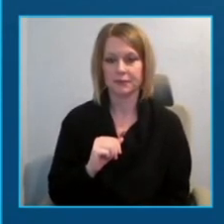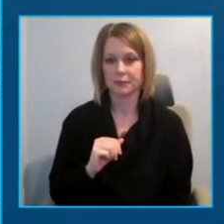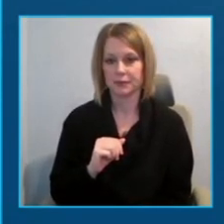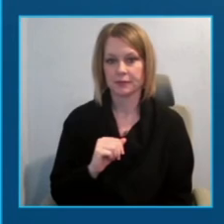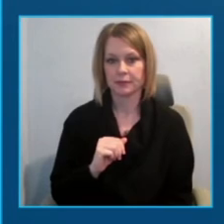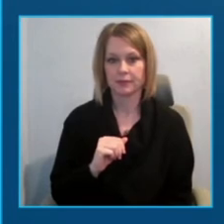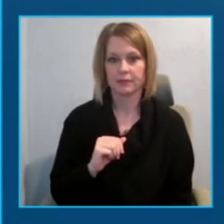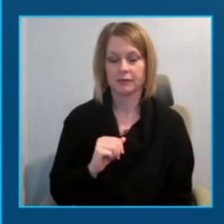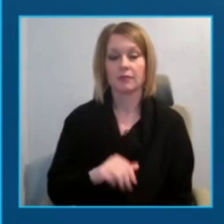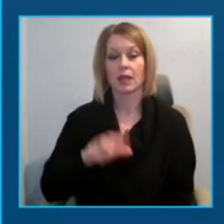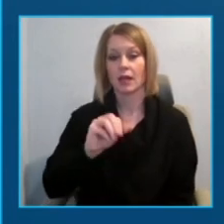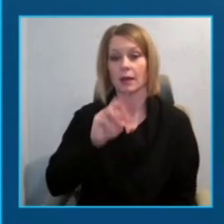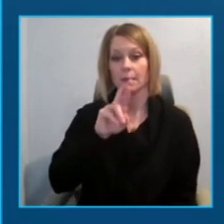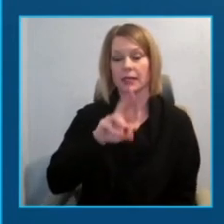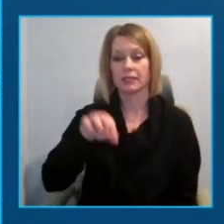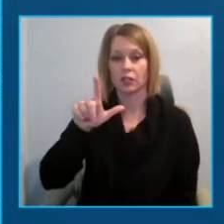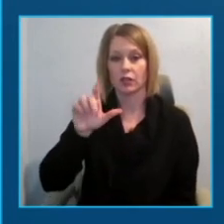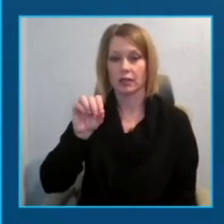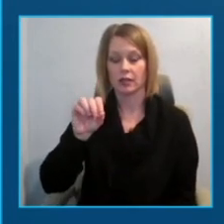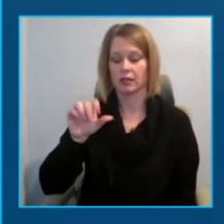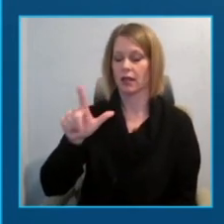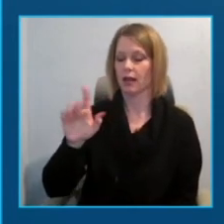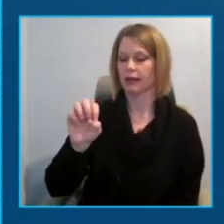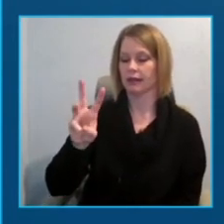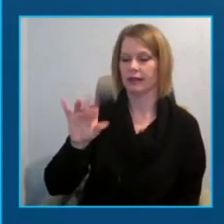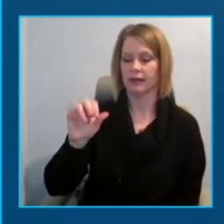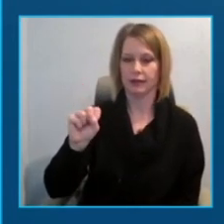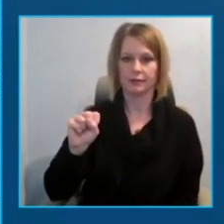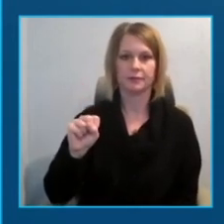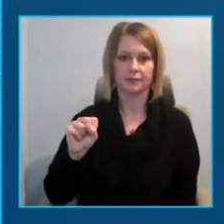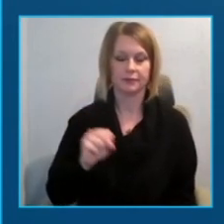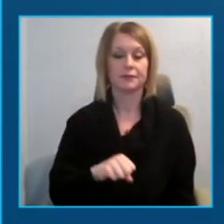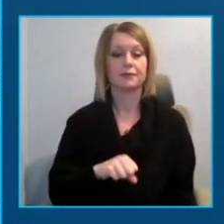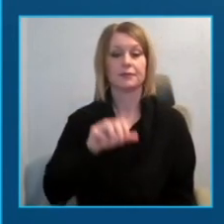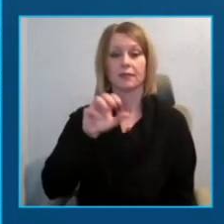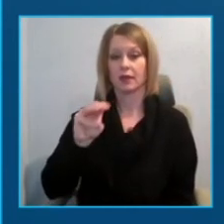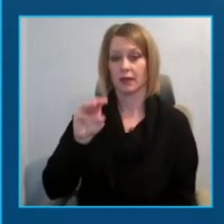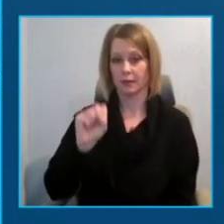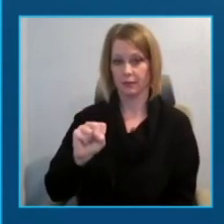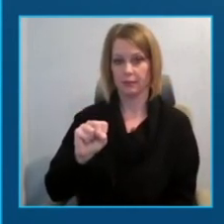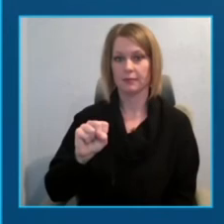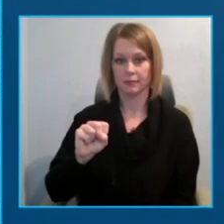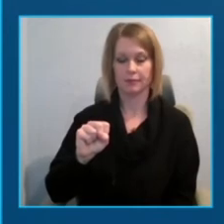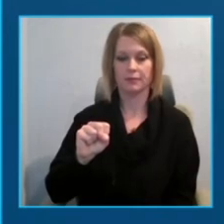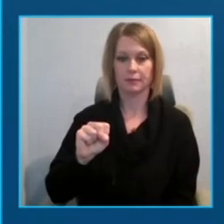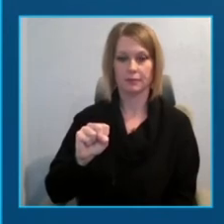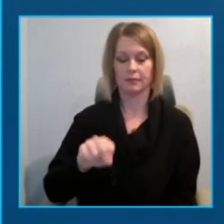Mr. Liu? Here. Ms. Martinez? Presente.